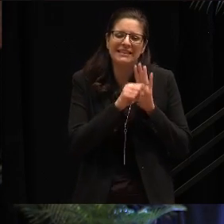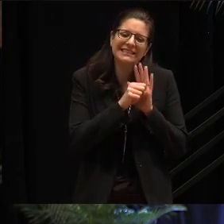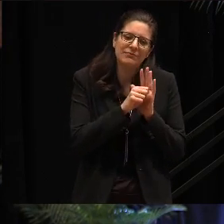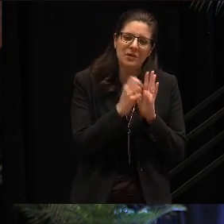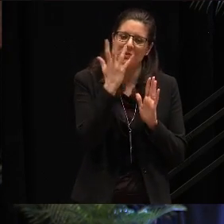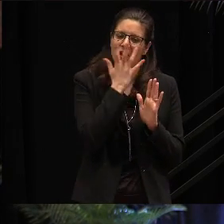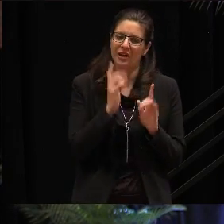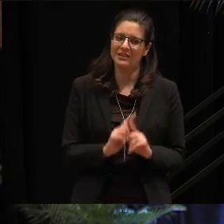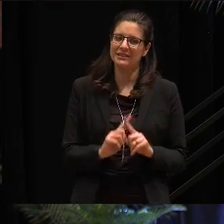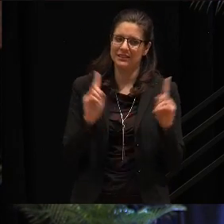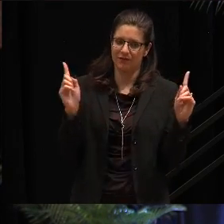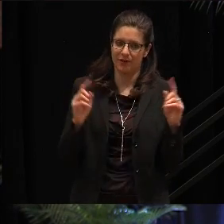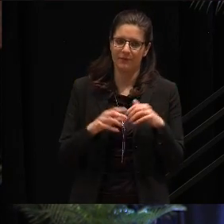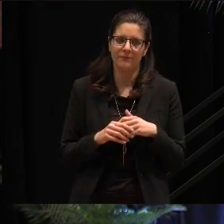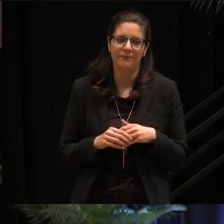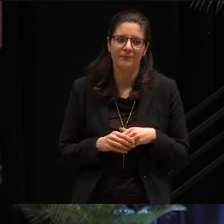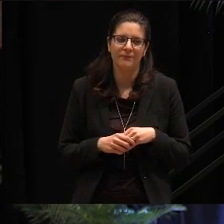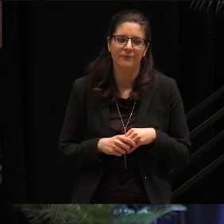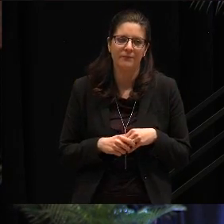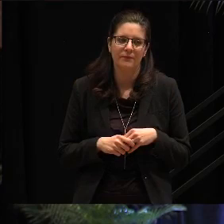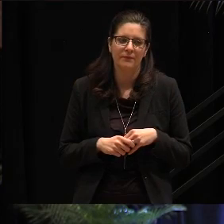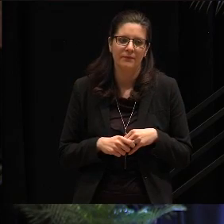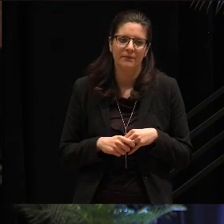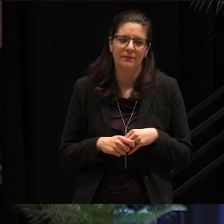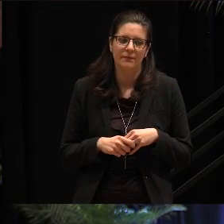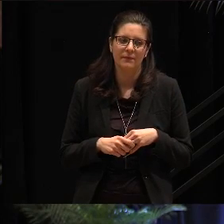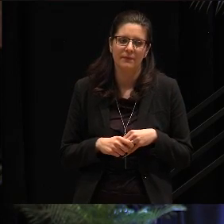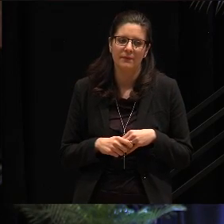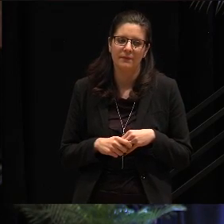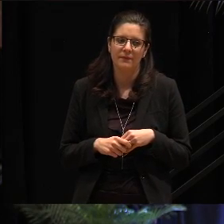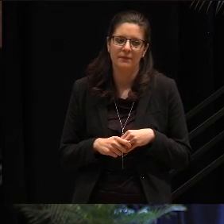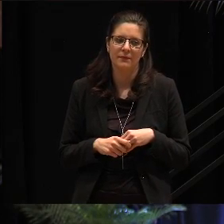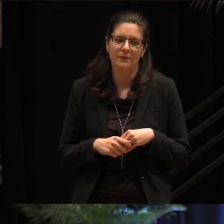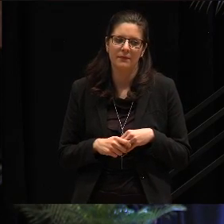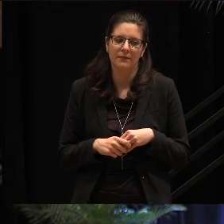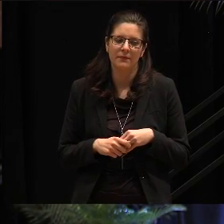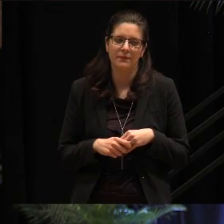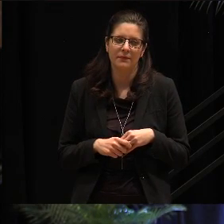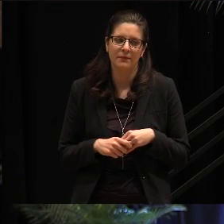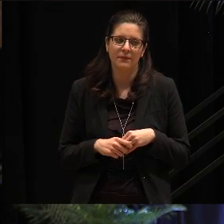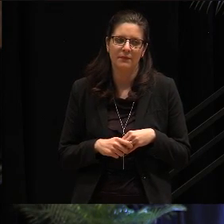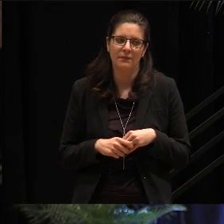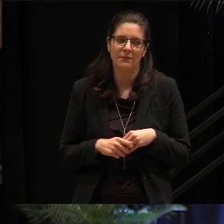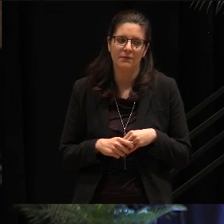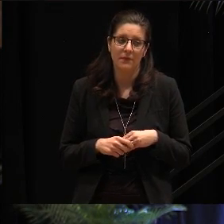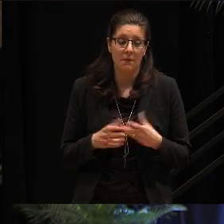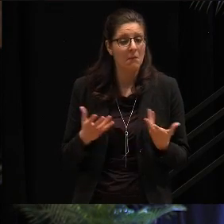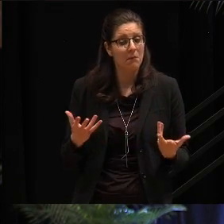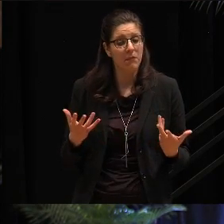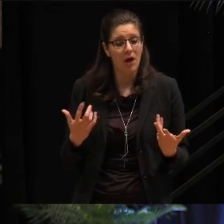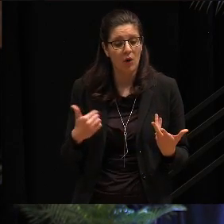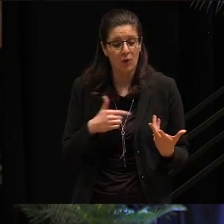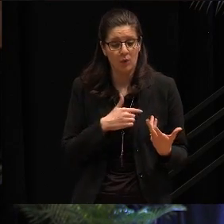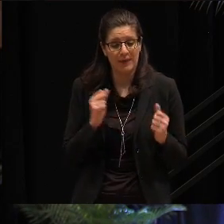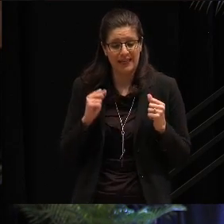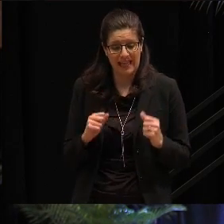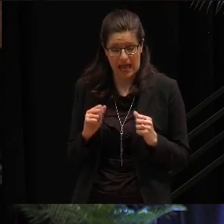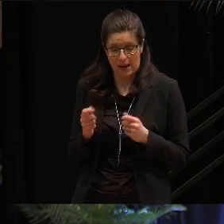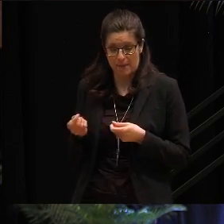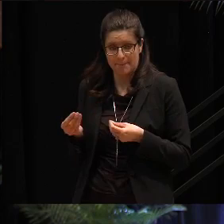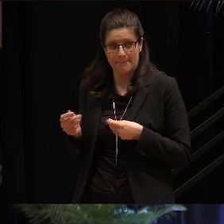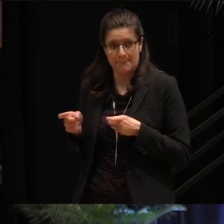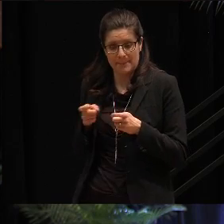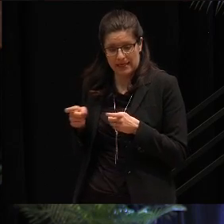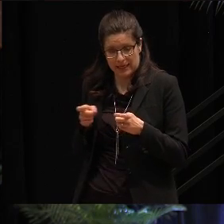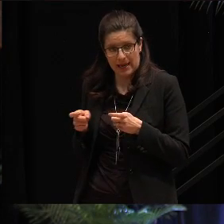are, but one of them has to be the fact that we're able on both sides to mitigate between